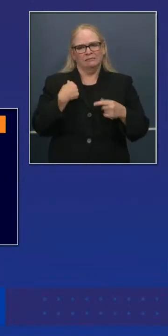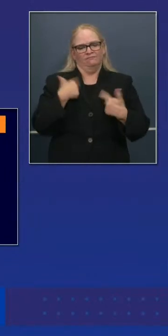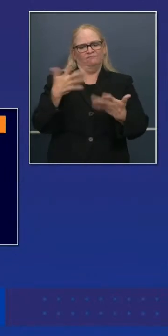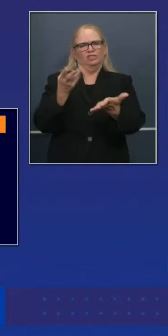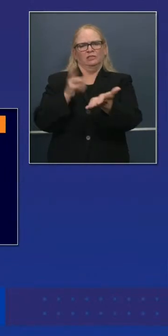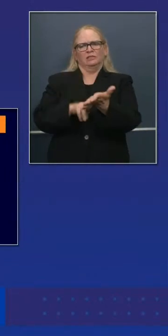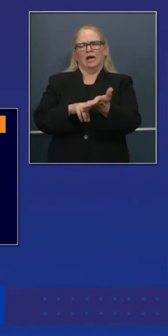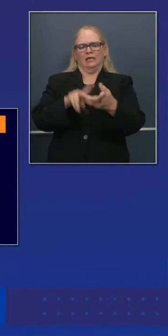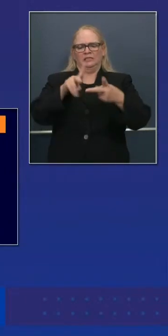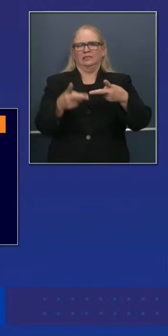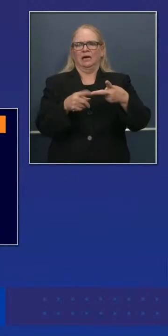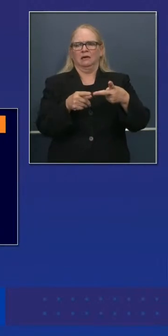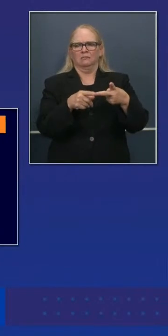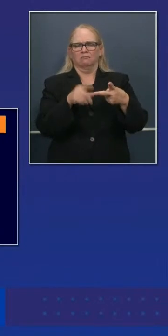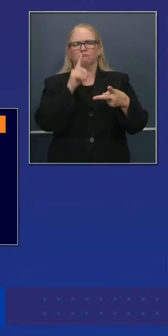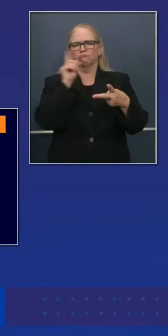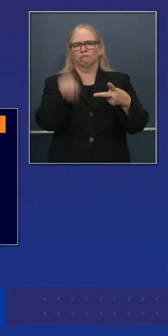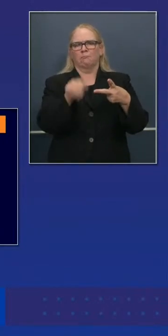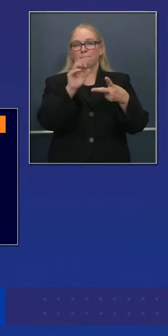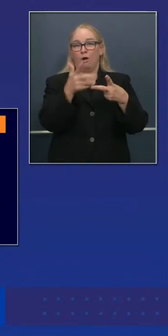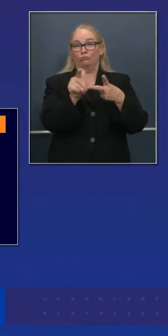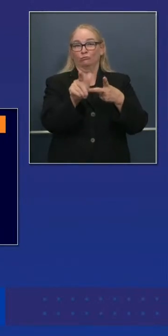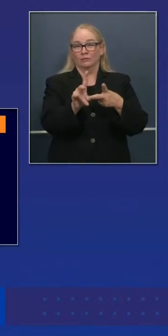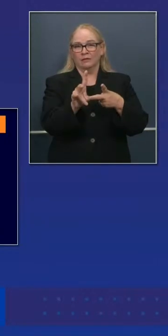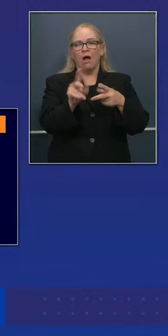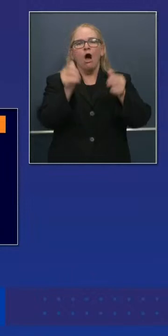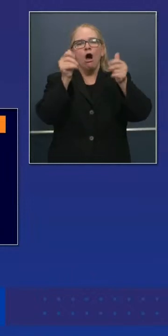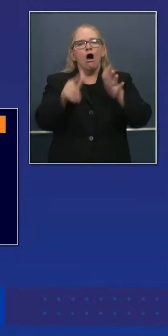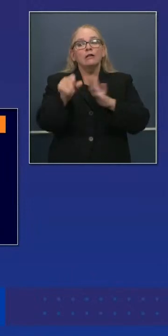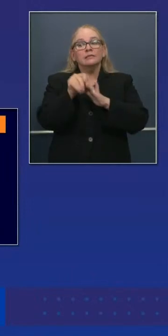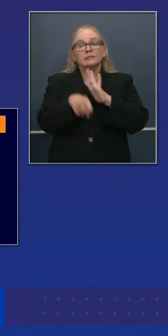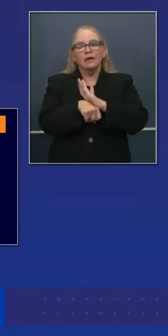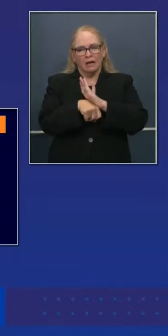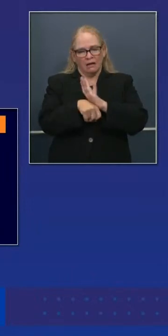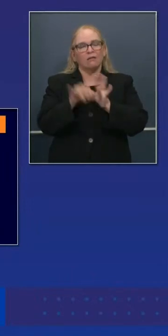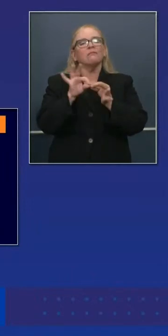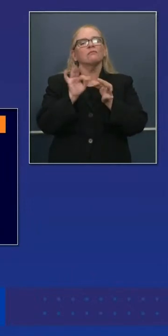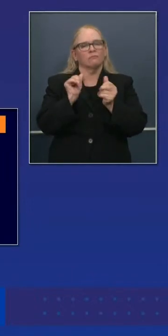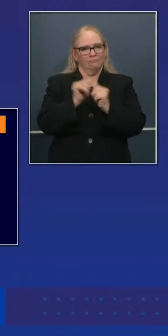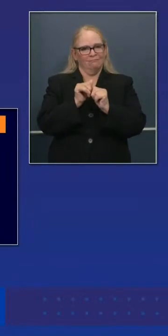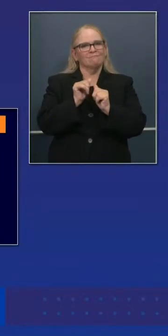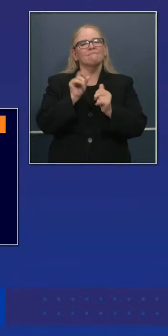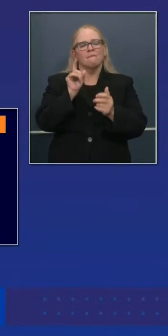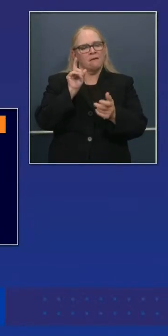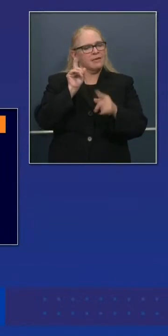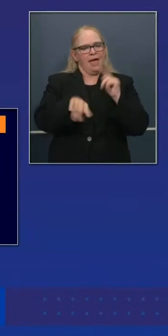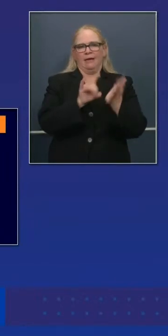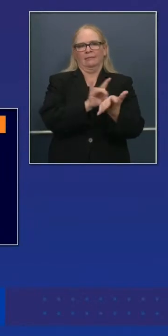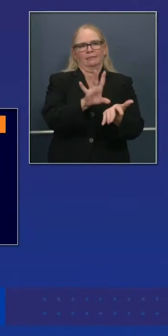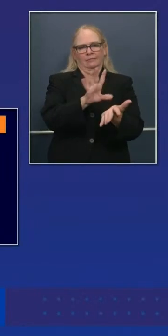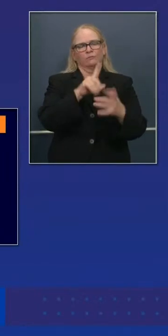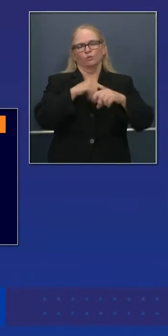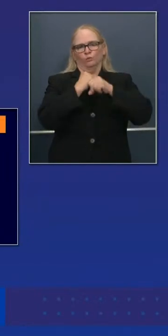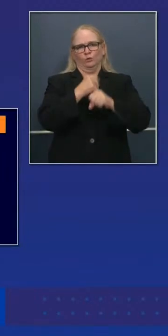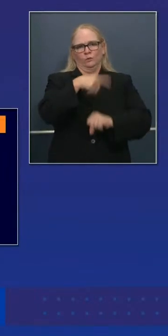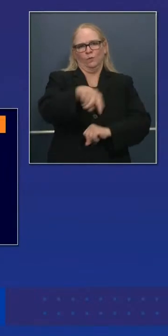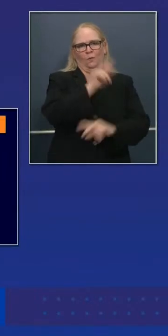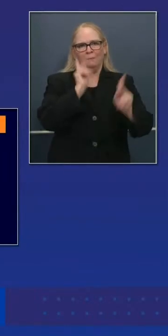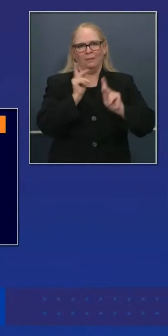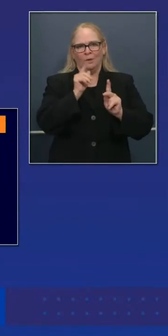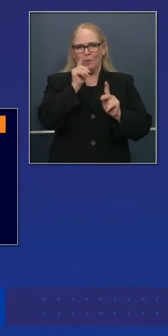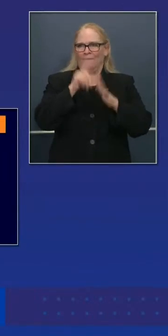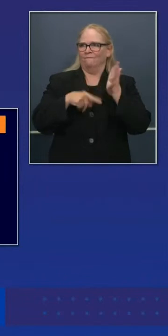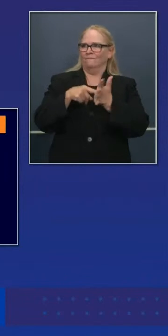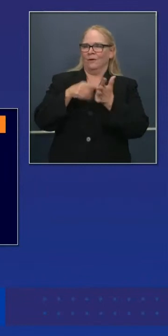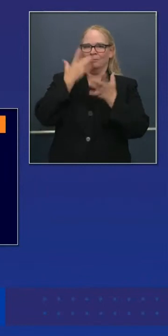second executive order related to evictions, providing statewide protections. That was codified by